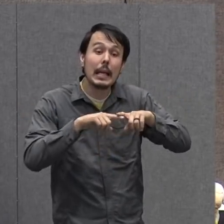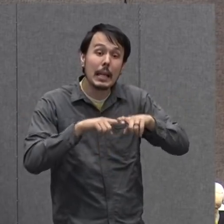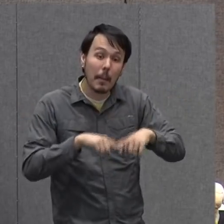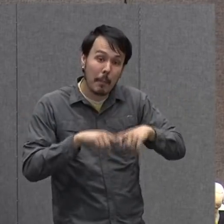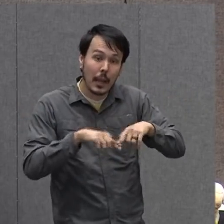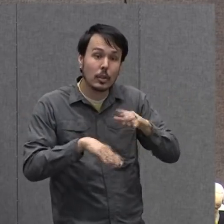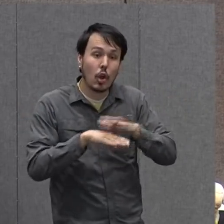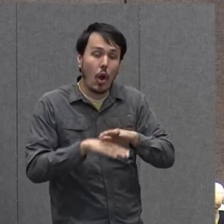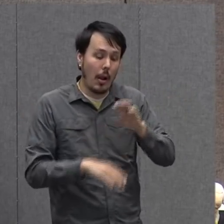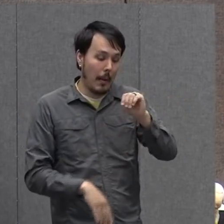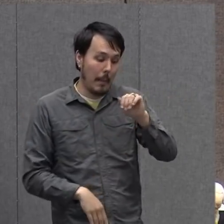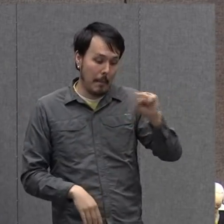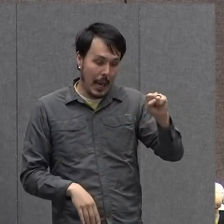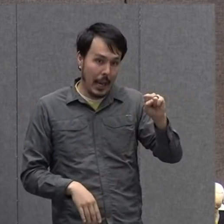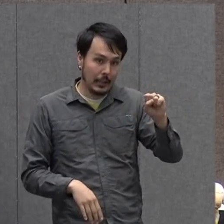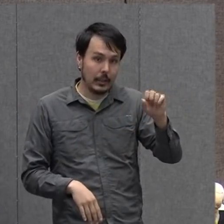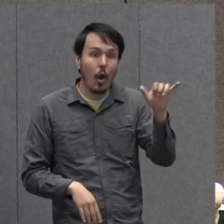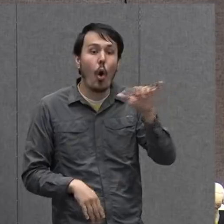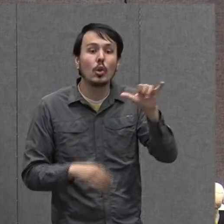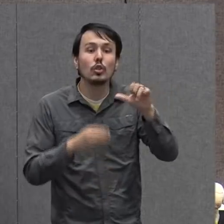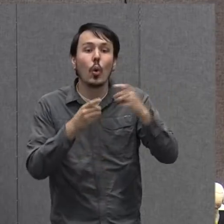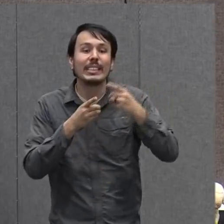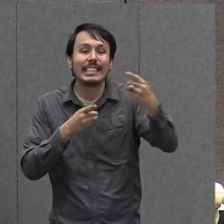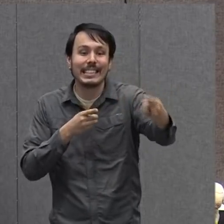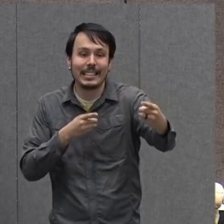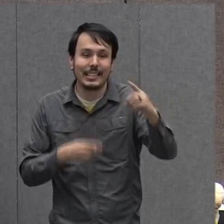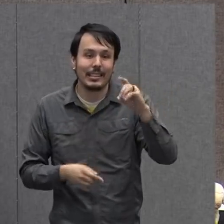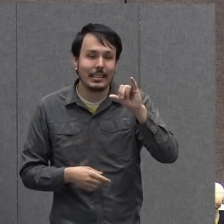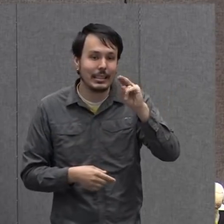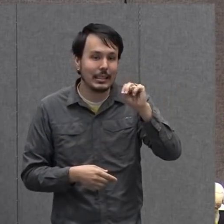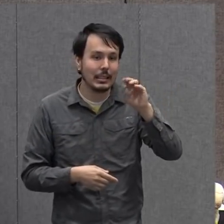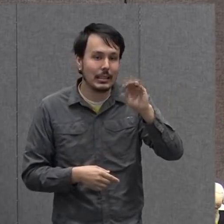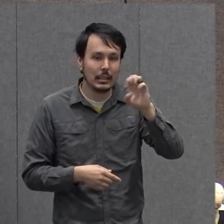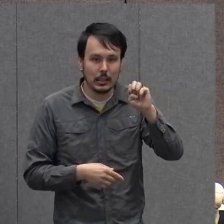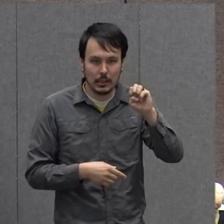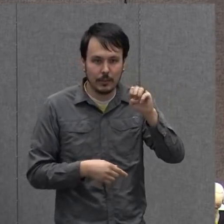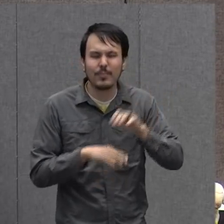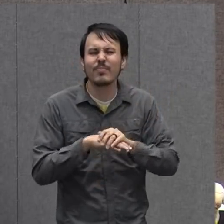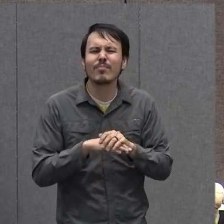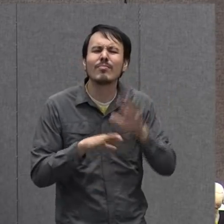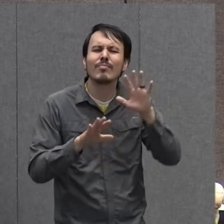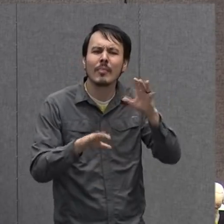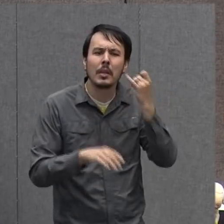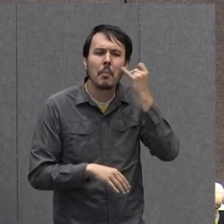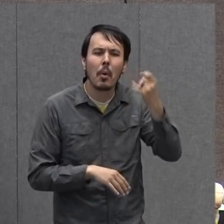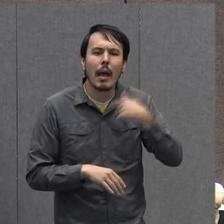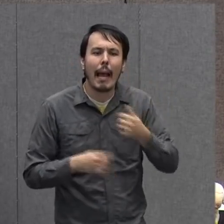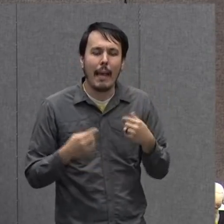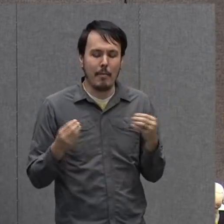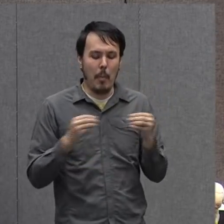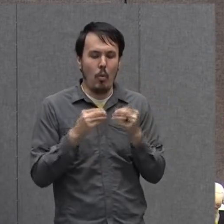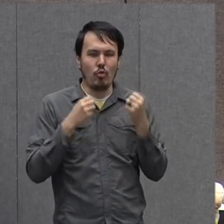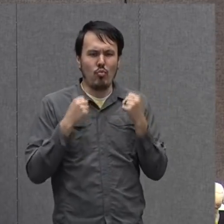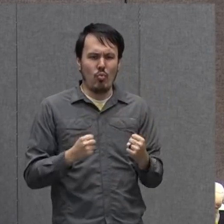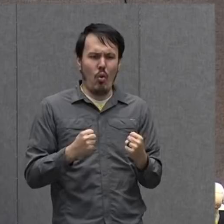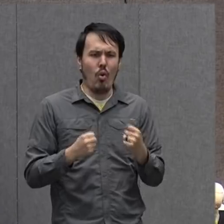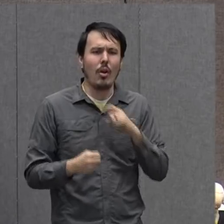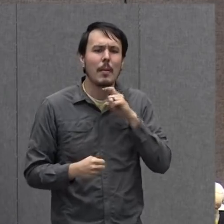Do you have a when question? When does distance affect the pull of